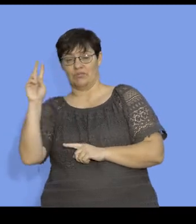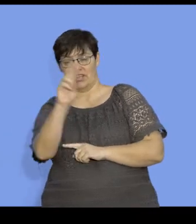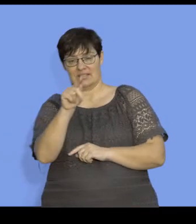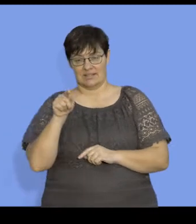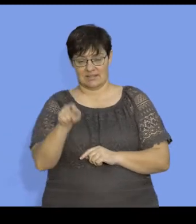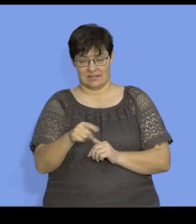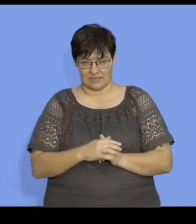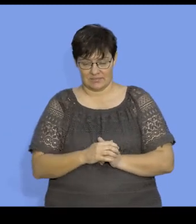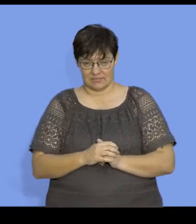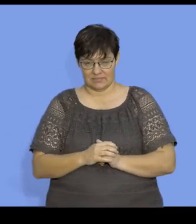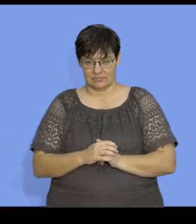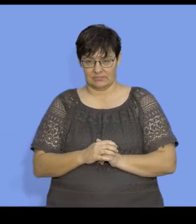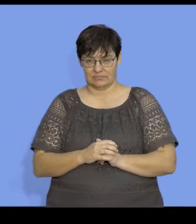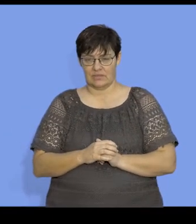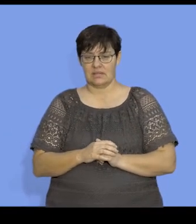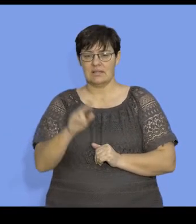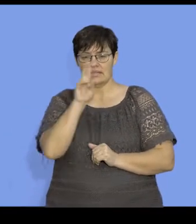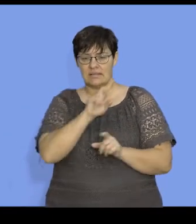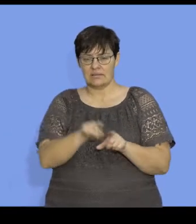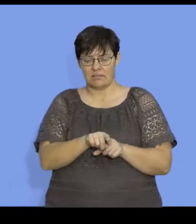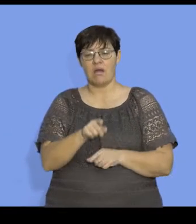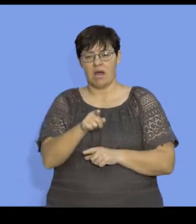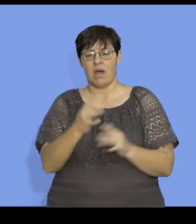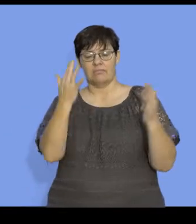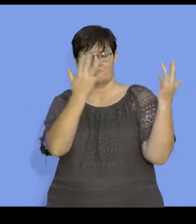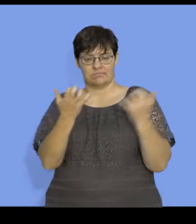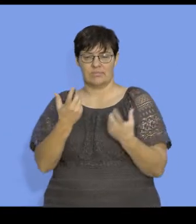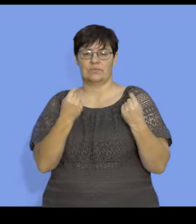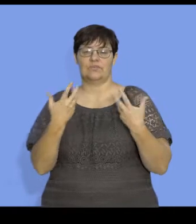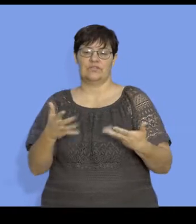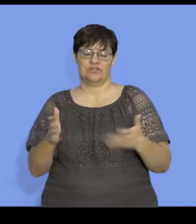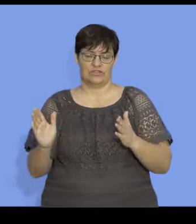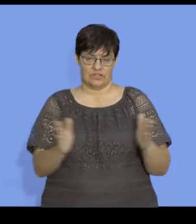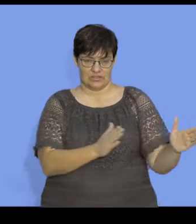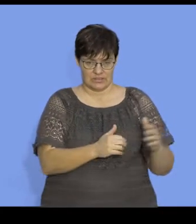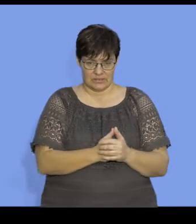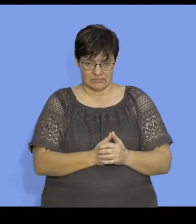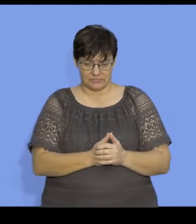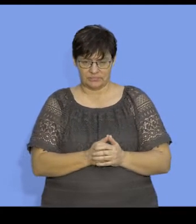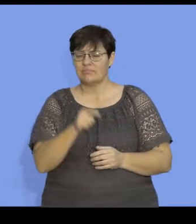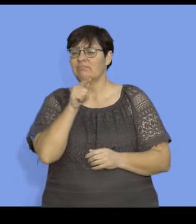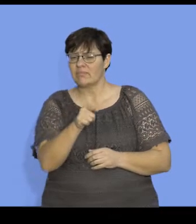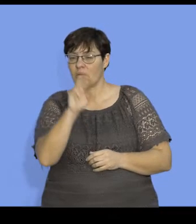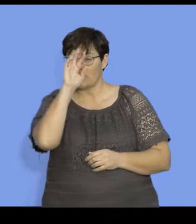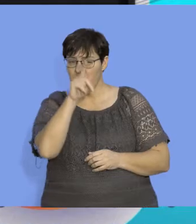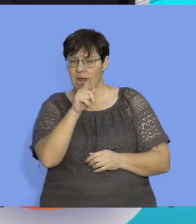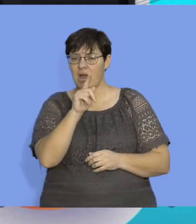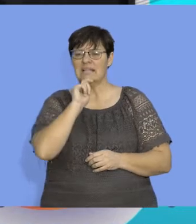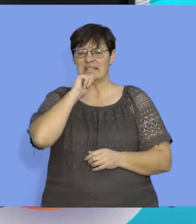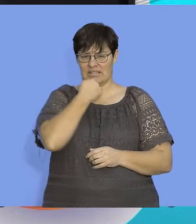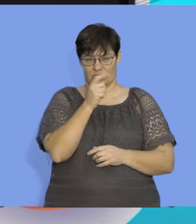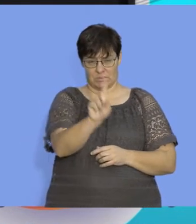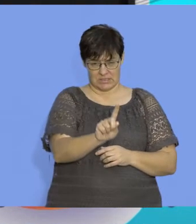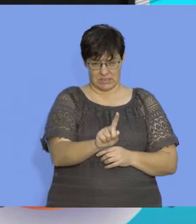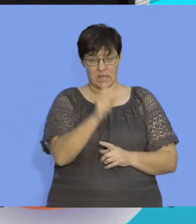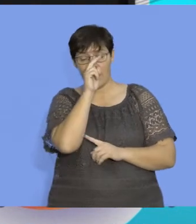be 88,000 Rand, as you've seen with the calculation that we have done. So remember, one of the secrets